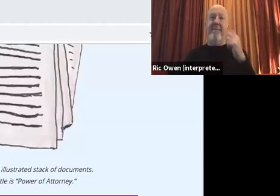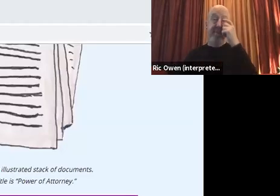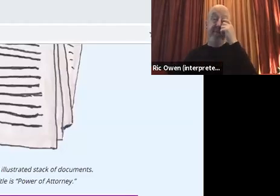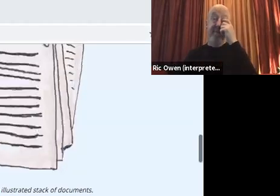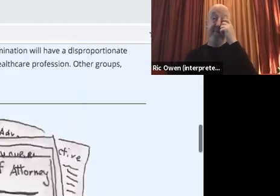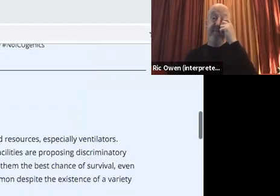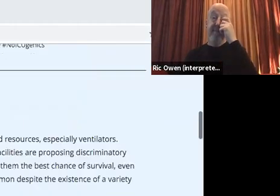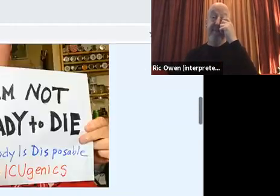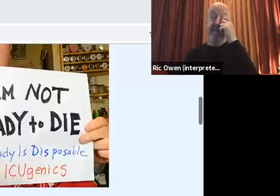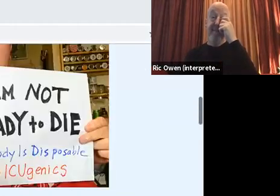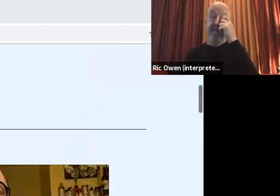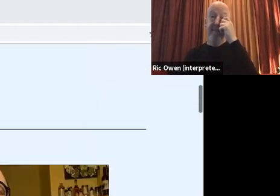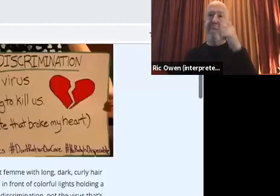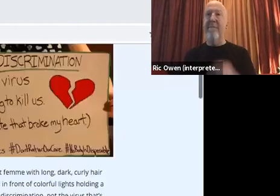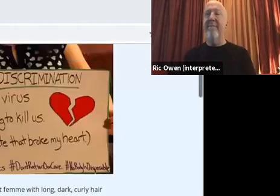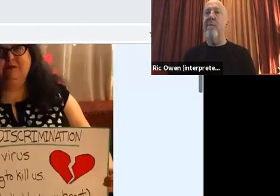Okay.